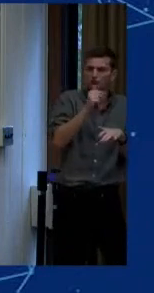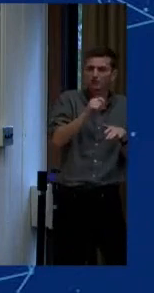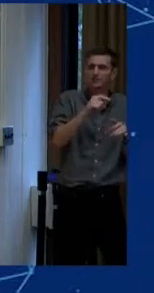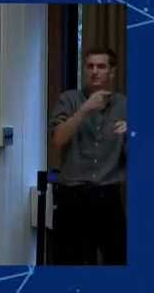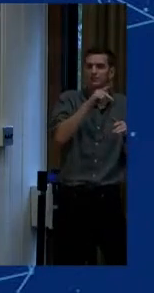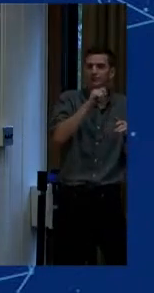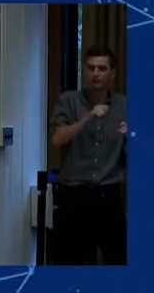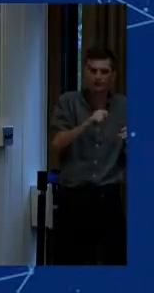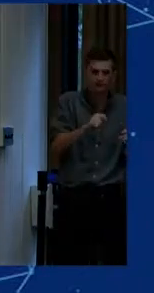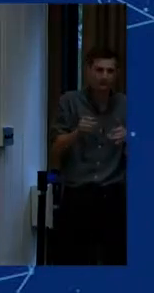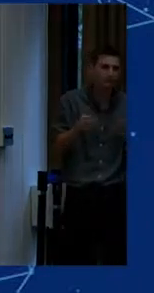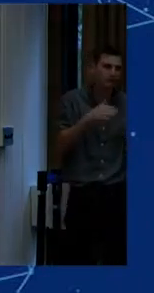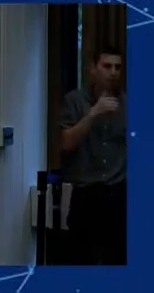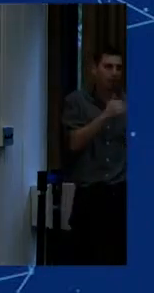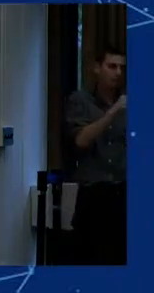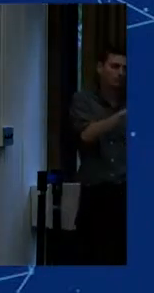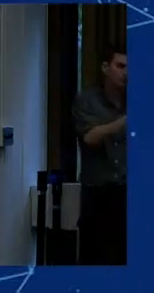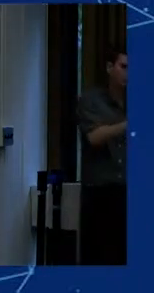due at 11:59.